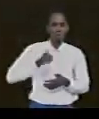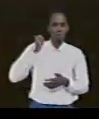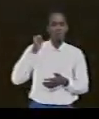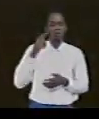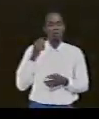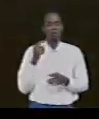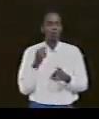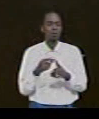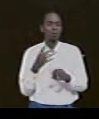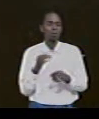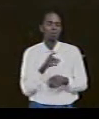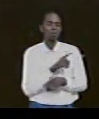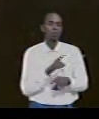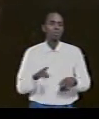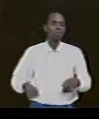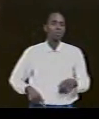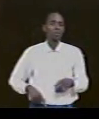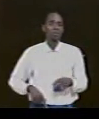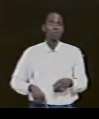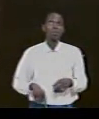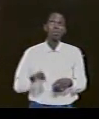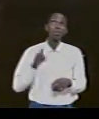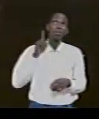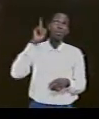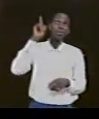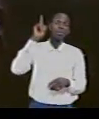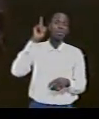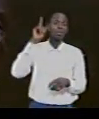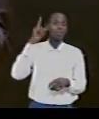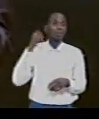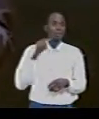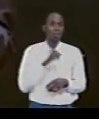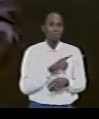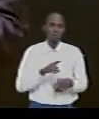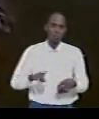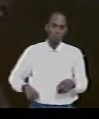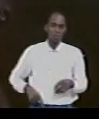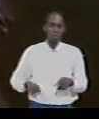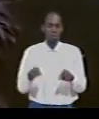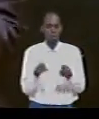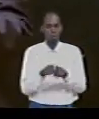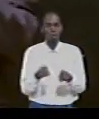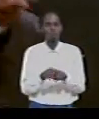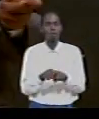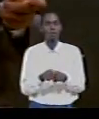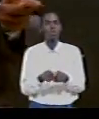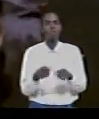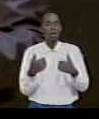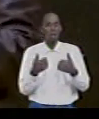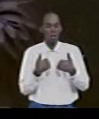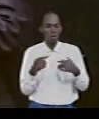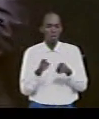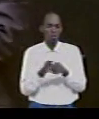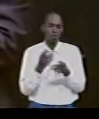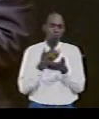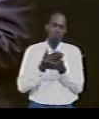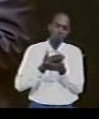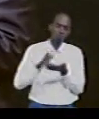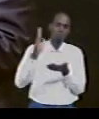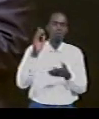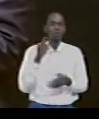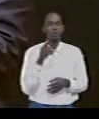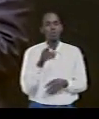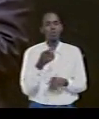of the Lord. "He," the Lord too, "has also rejected thee